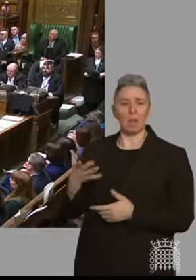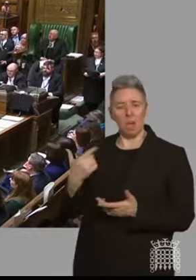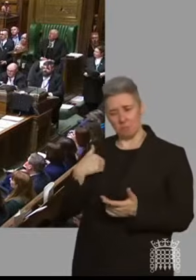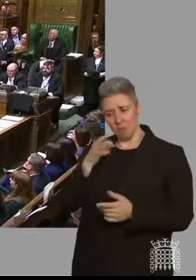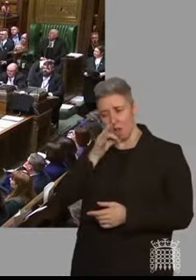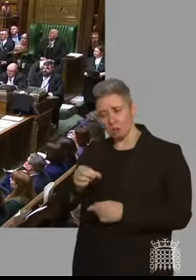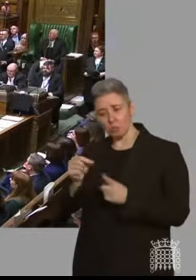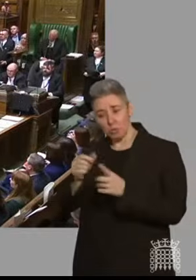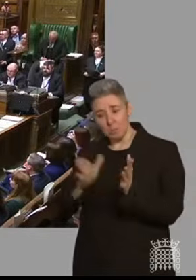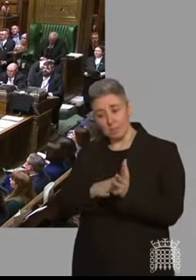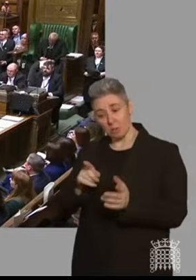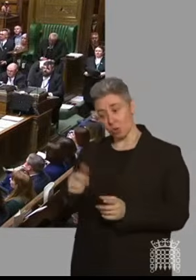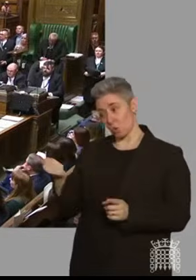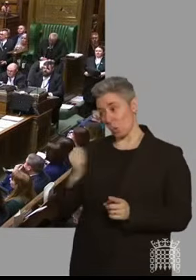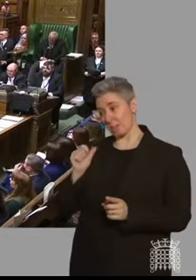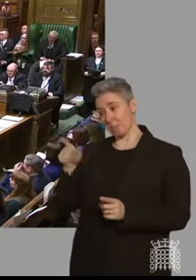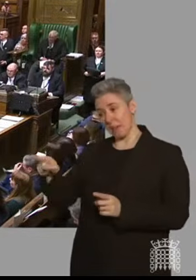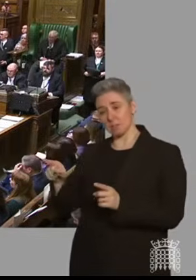cuts?